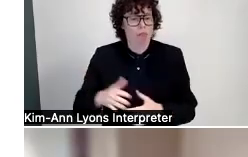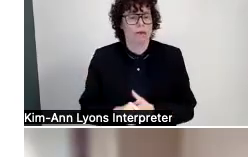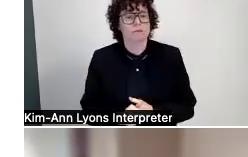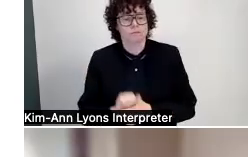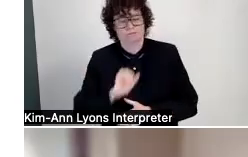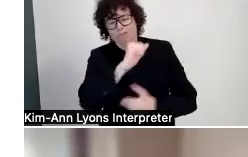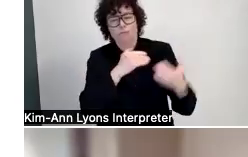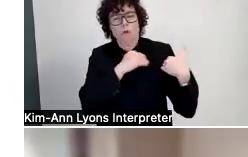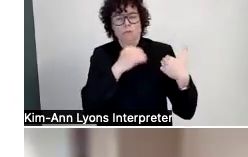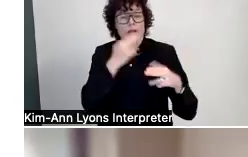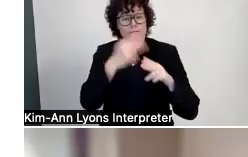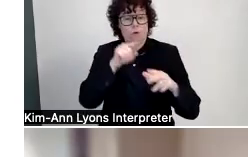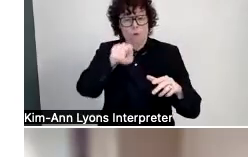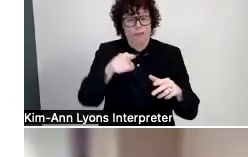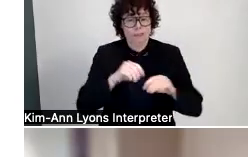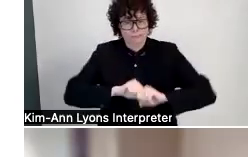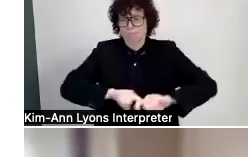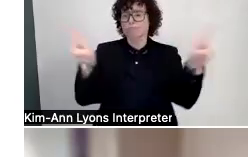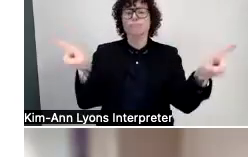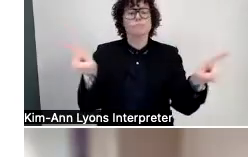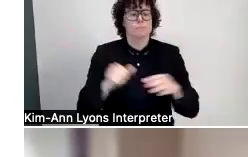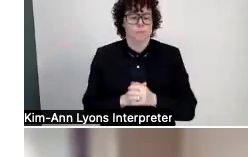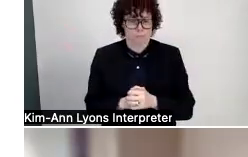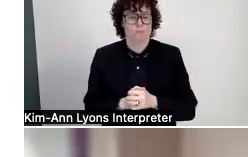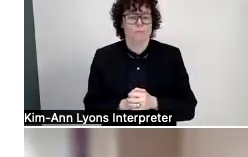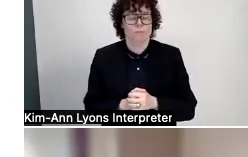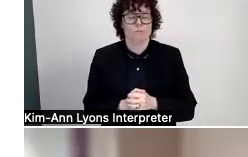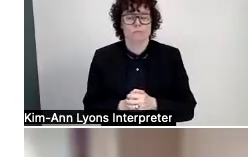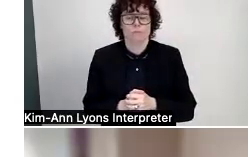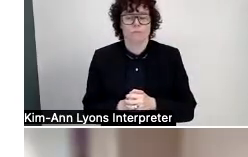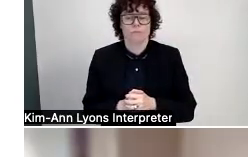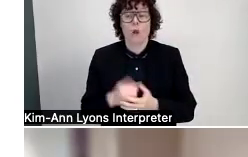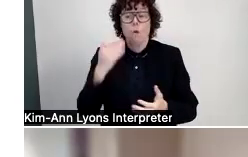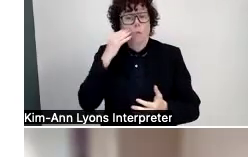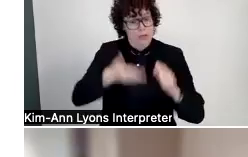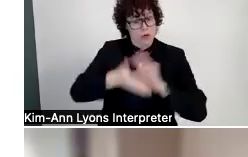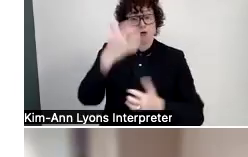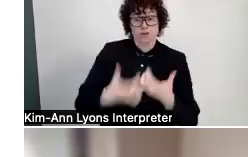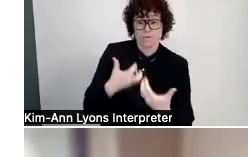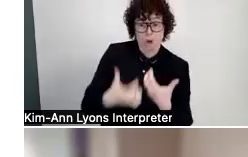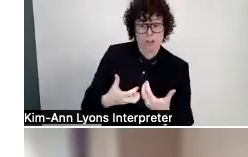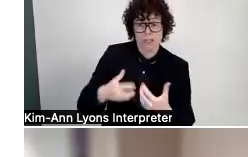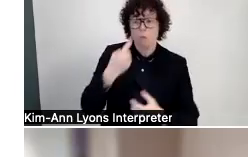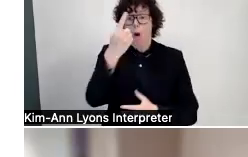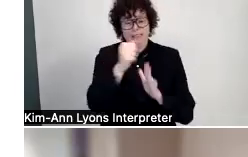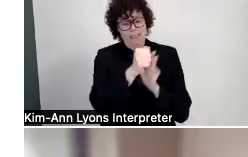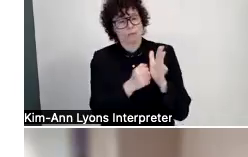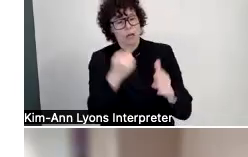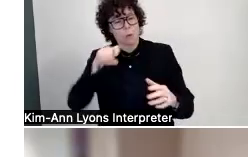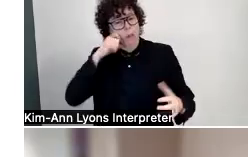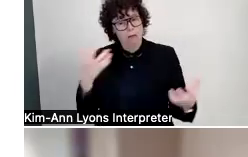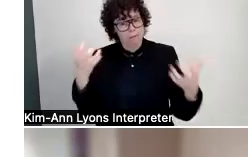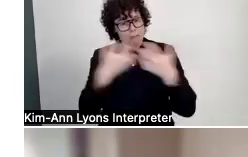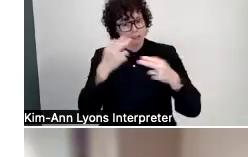learn about intellectual disability when they're studying to become health workers. And one of the key parts of the Curriculum Development Project was to